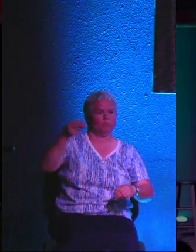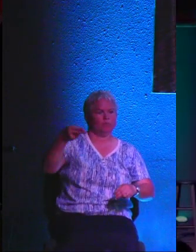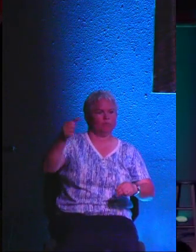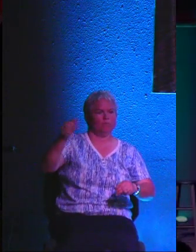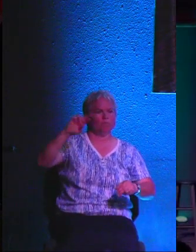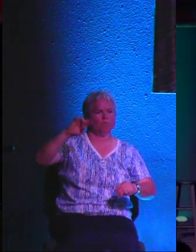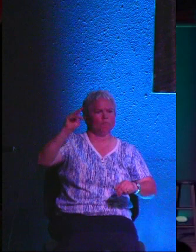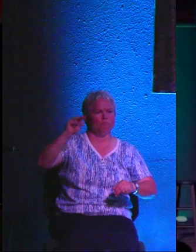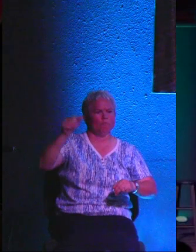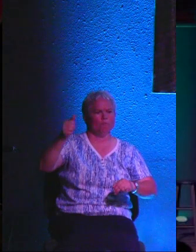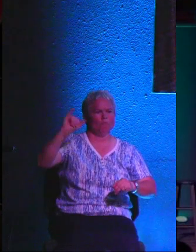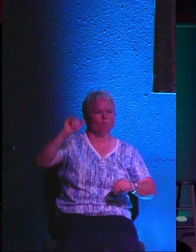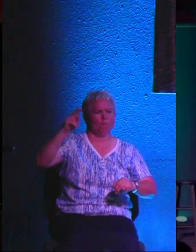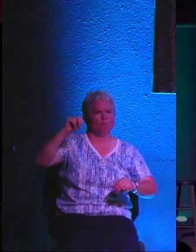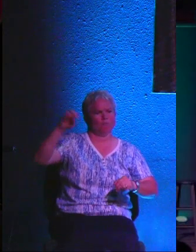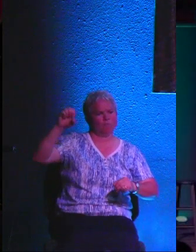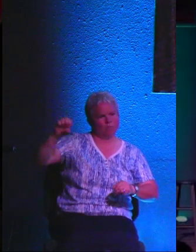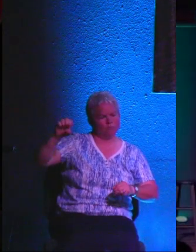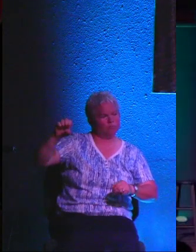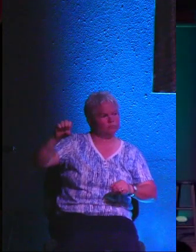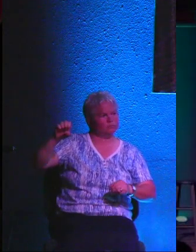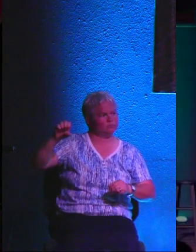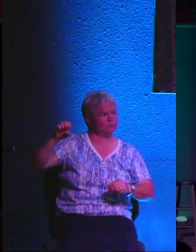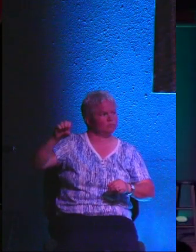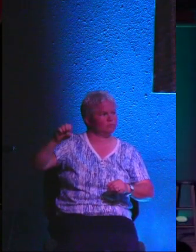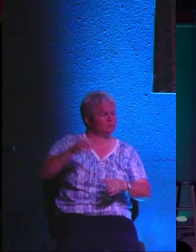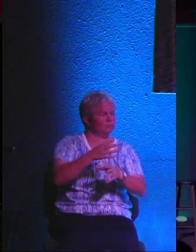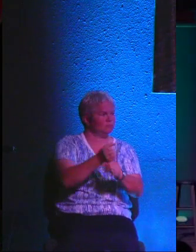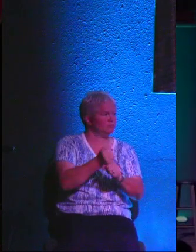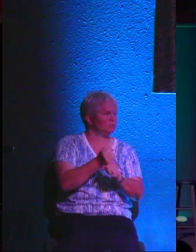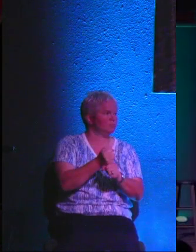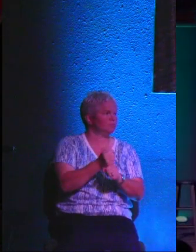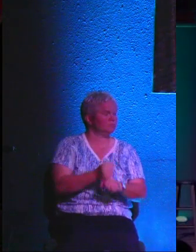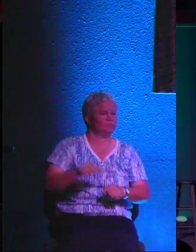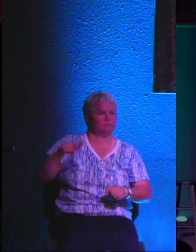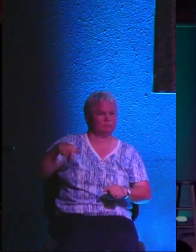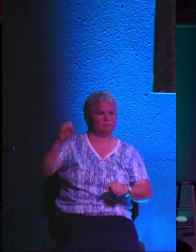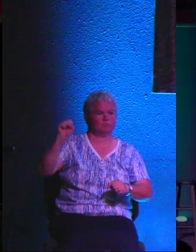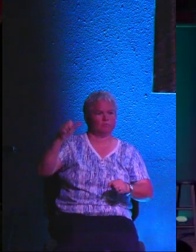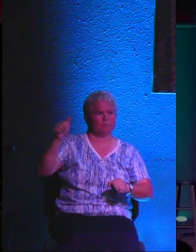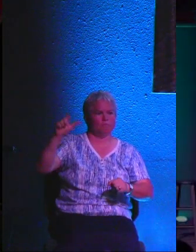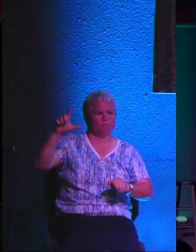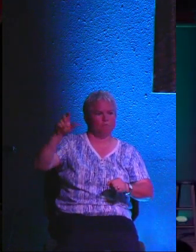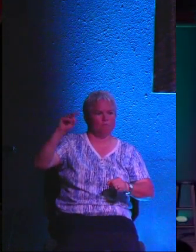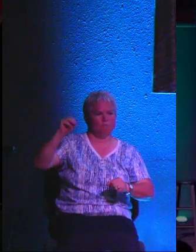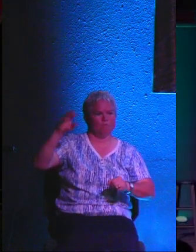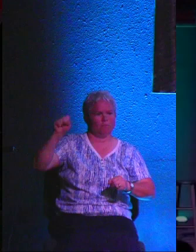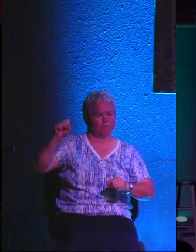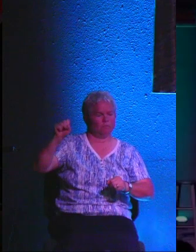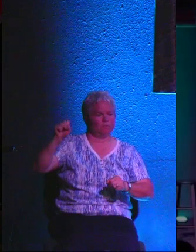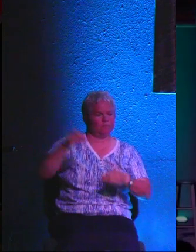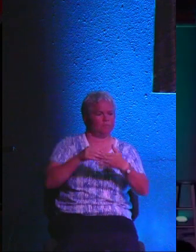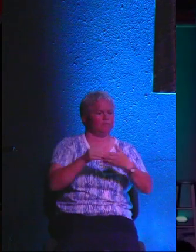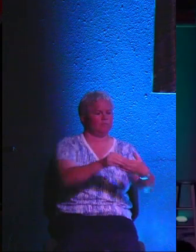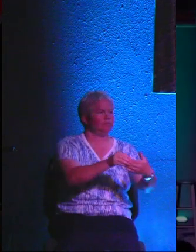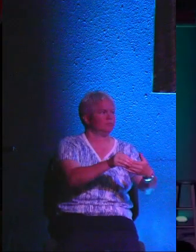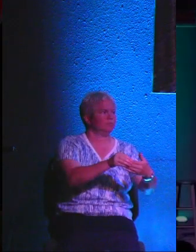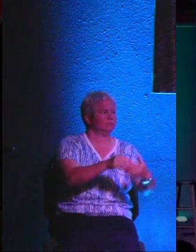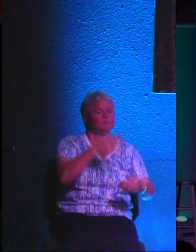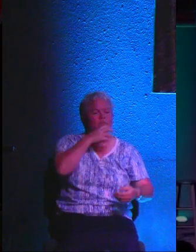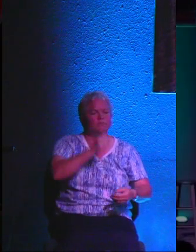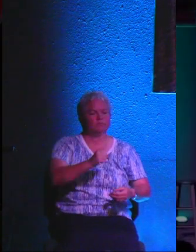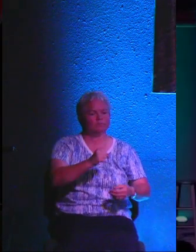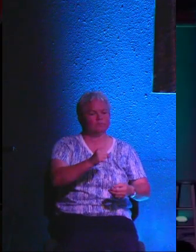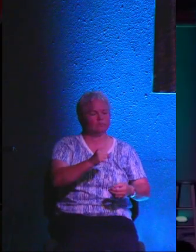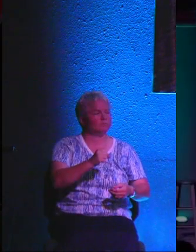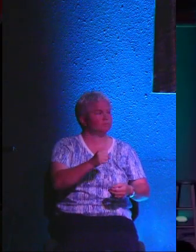Kids, stay in here for this. Charmaine's got some psalms that she felt led to read us, and I get to be her